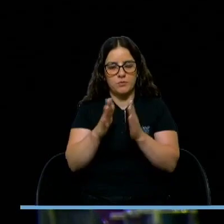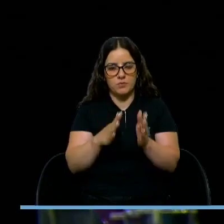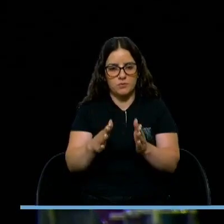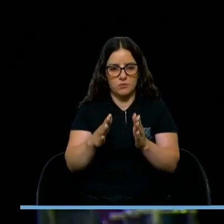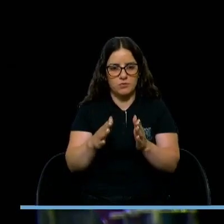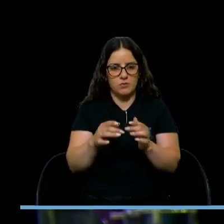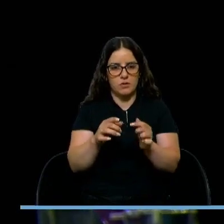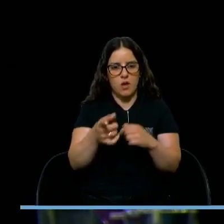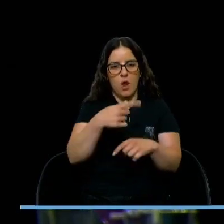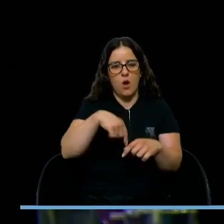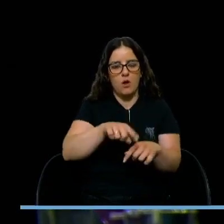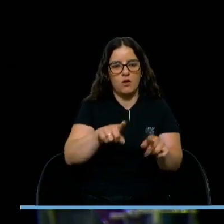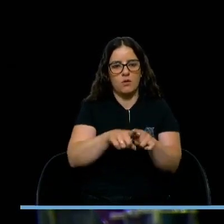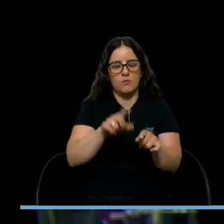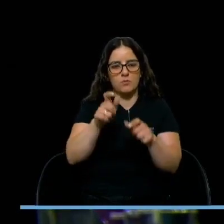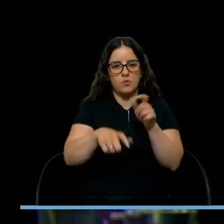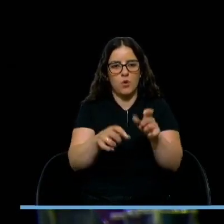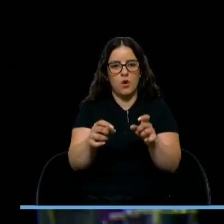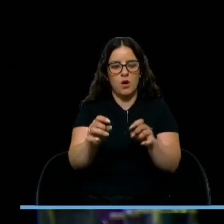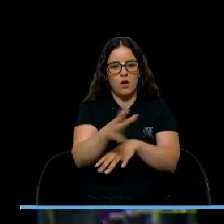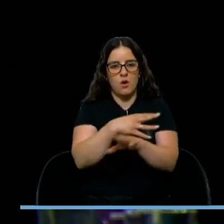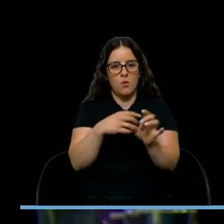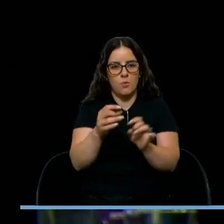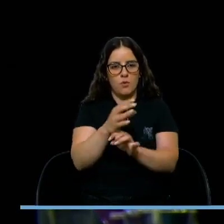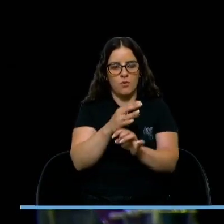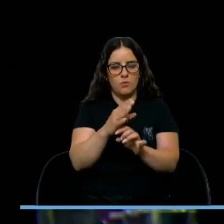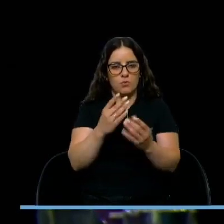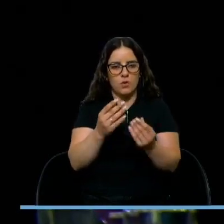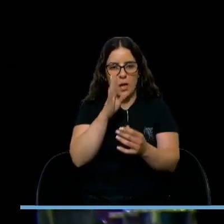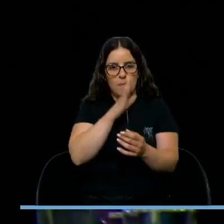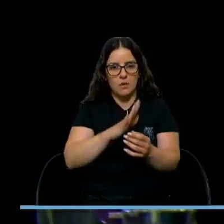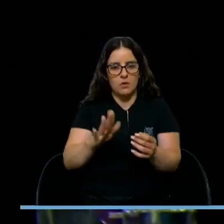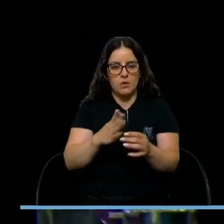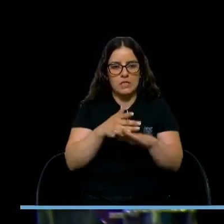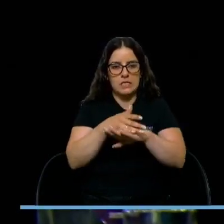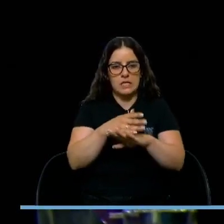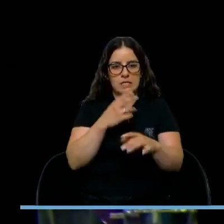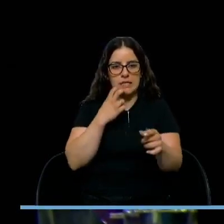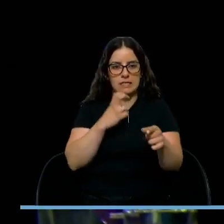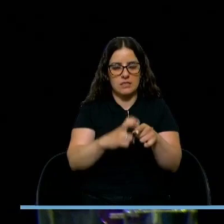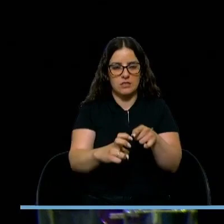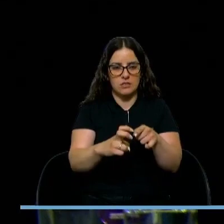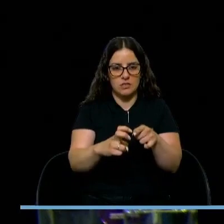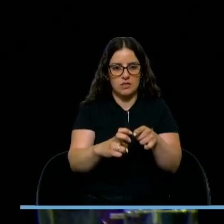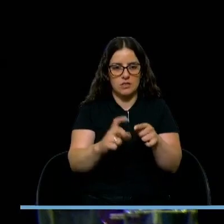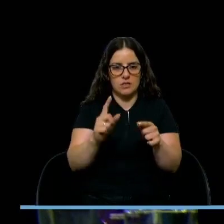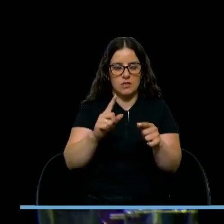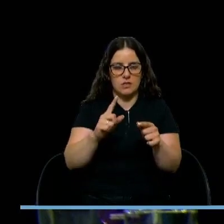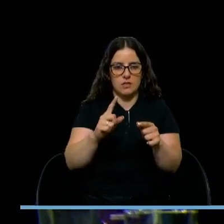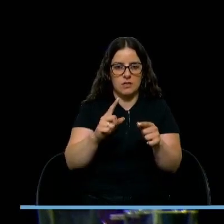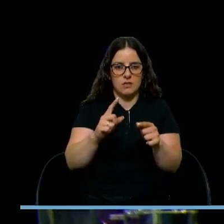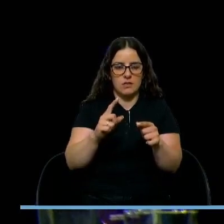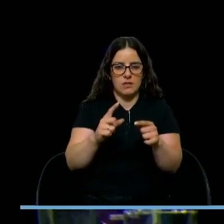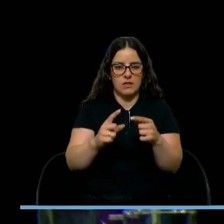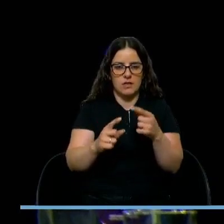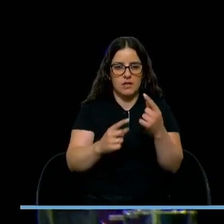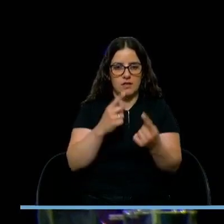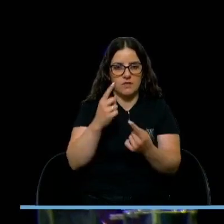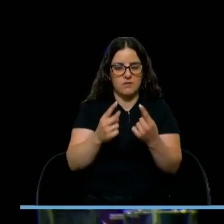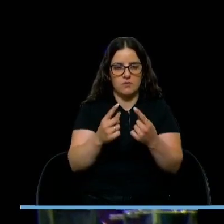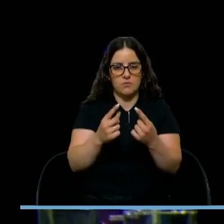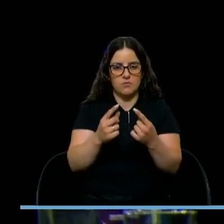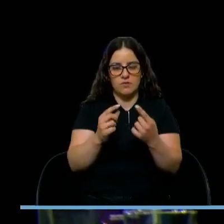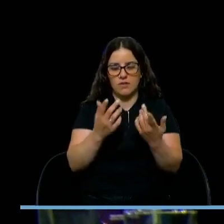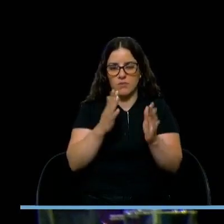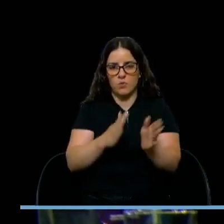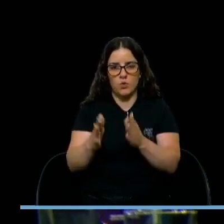backyard. As Europeans, we were used to have access to energy, and they